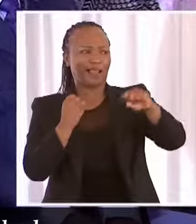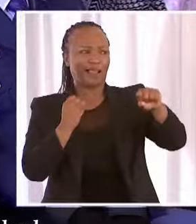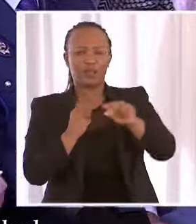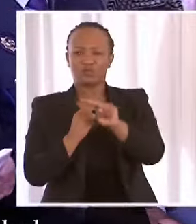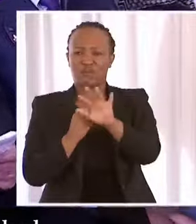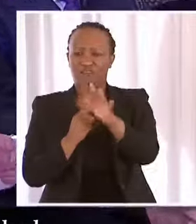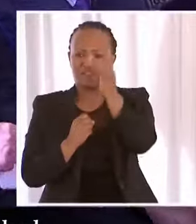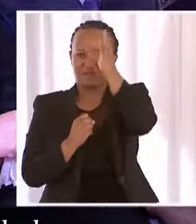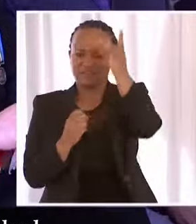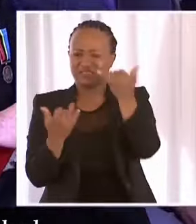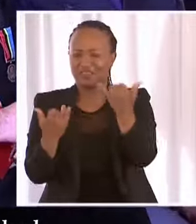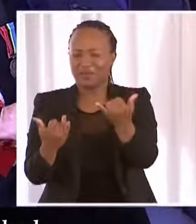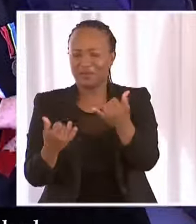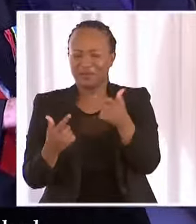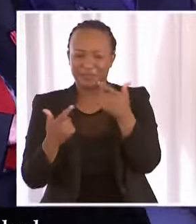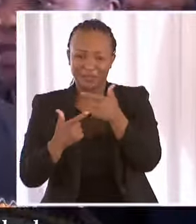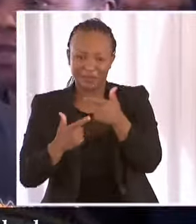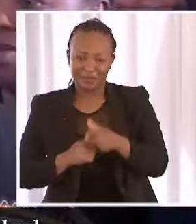But nonetheless,